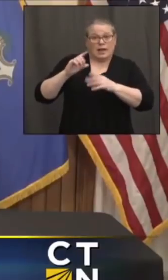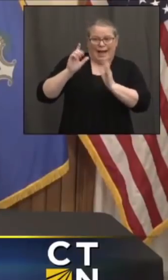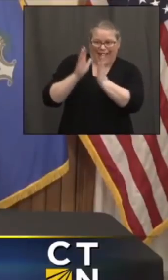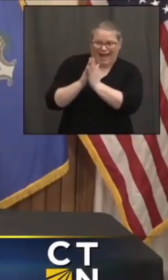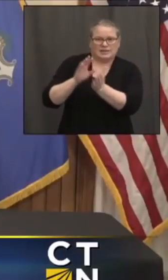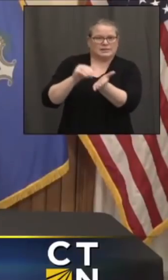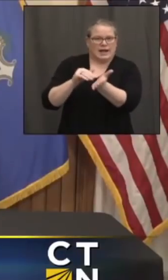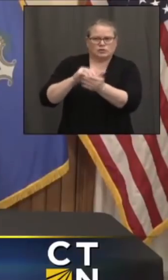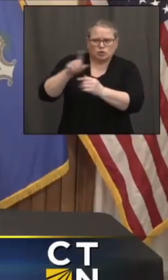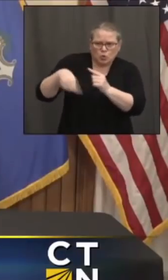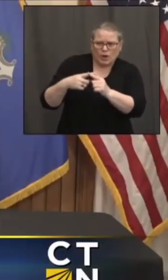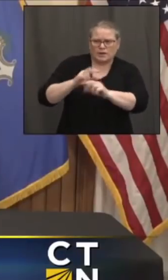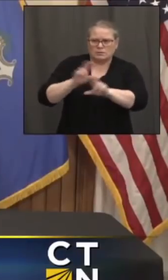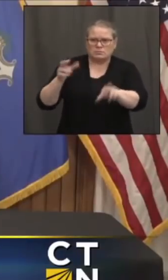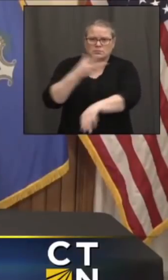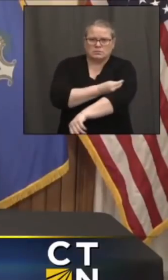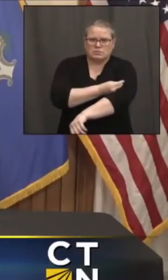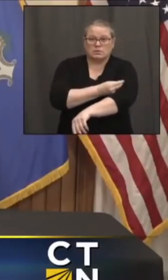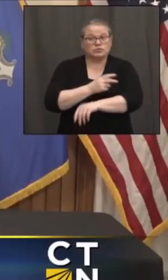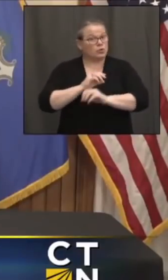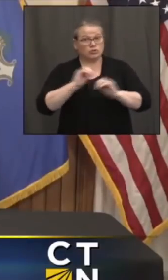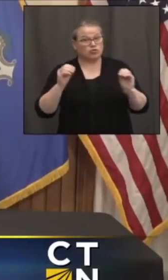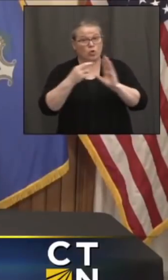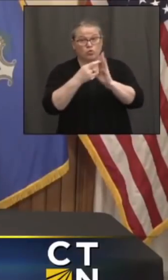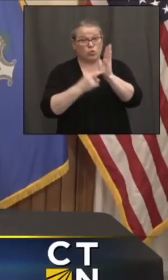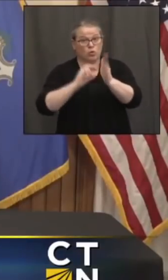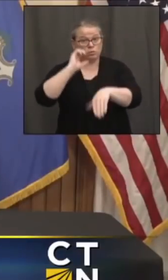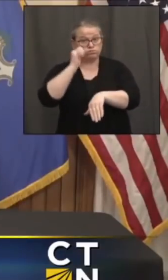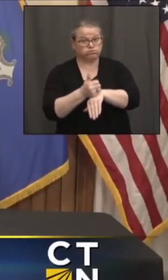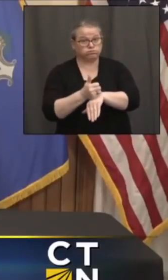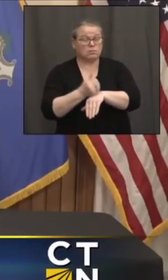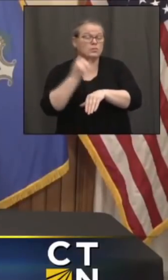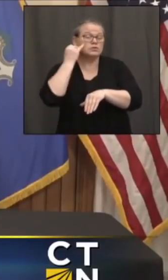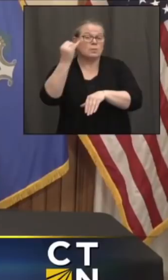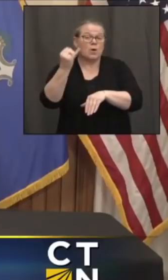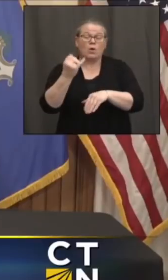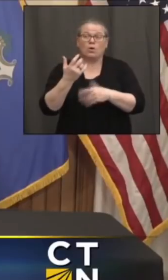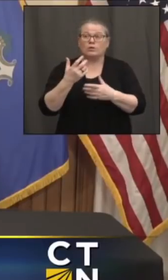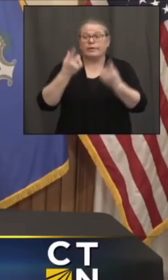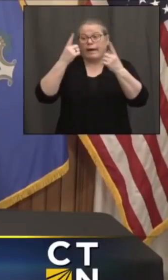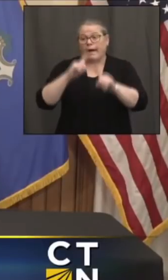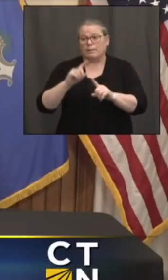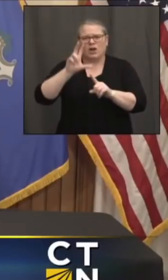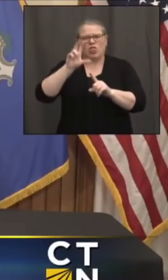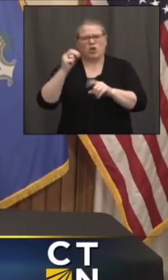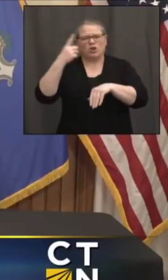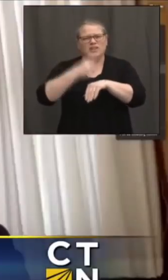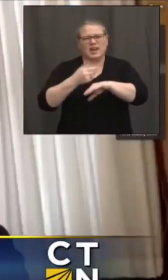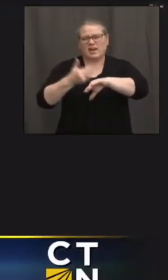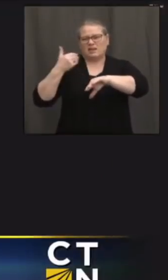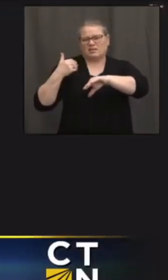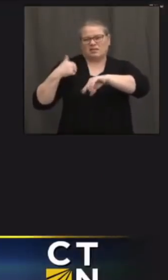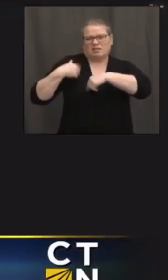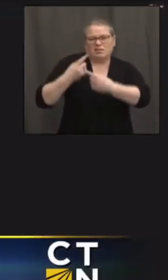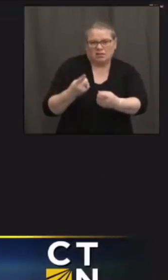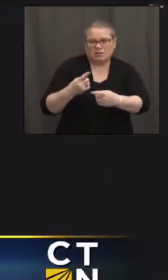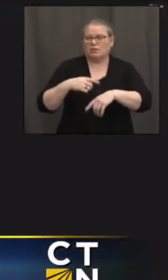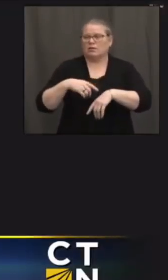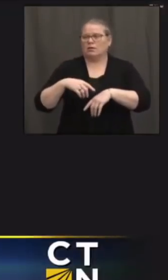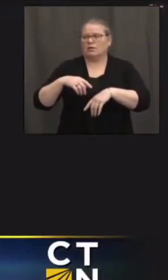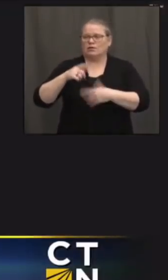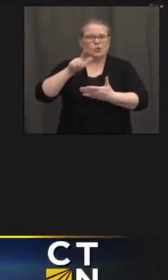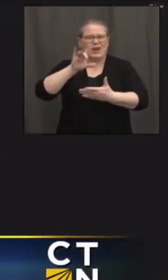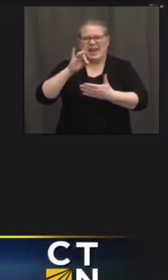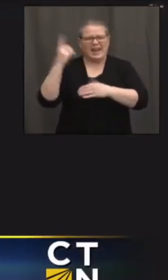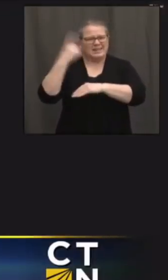have, say, tested positive within 30 days or 28 days, because I think that was what came out of New Haven yesterday,